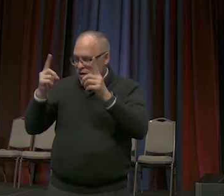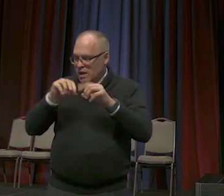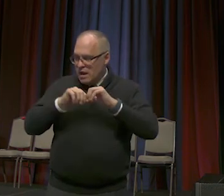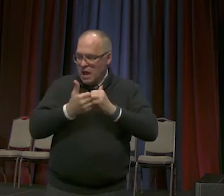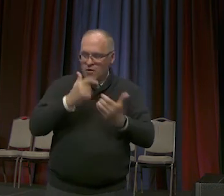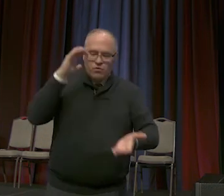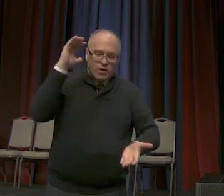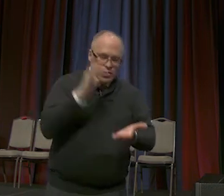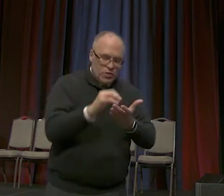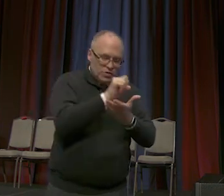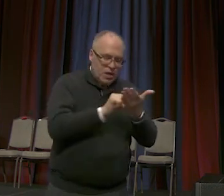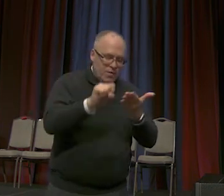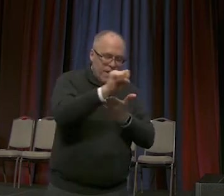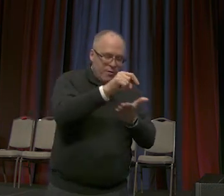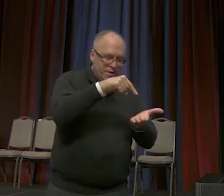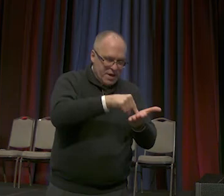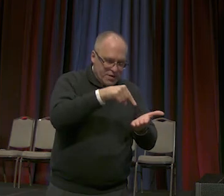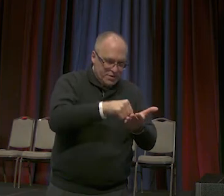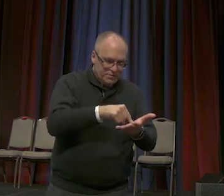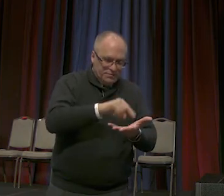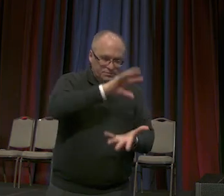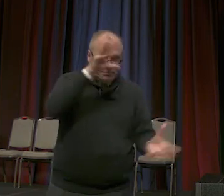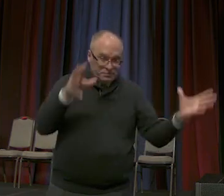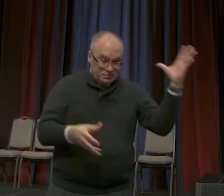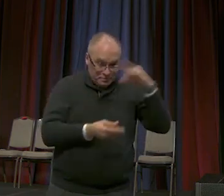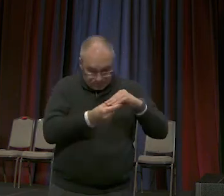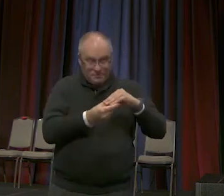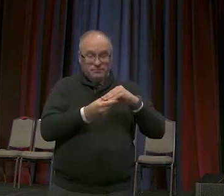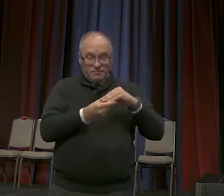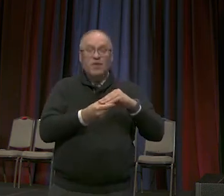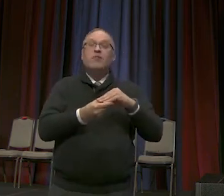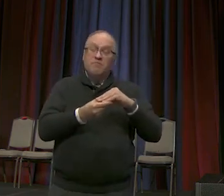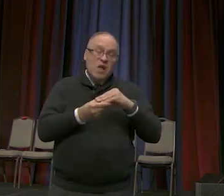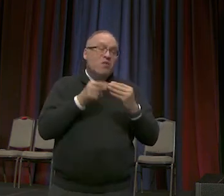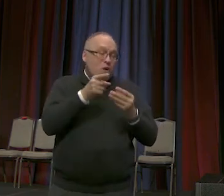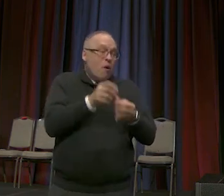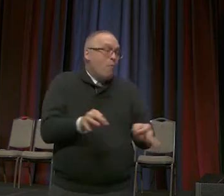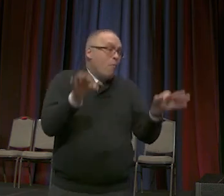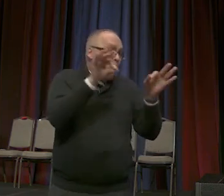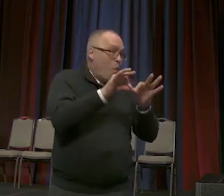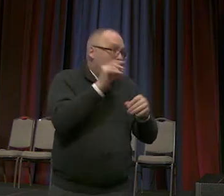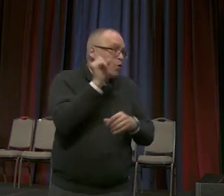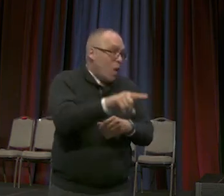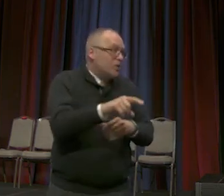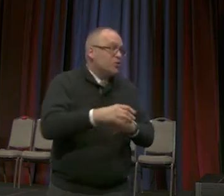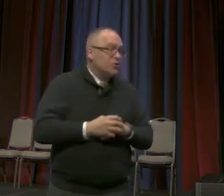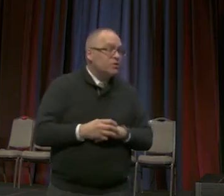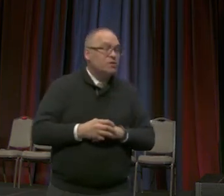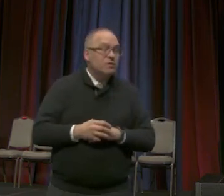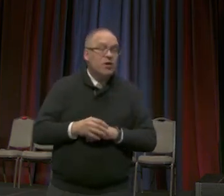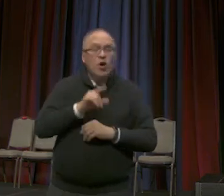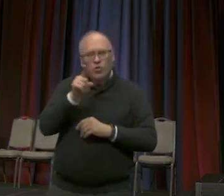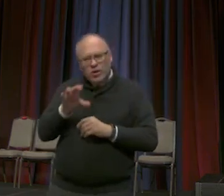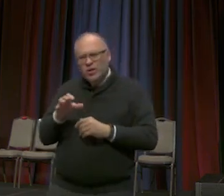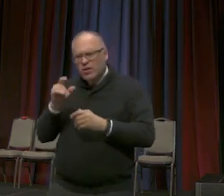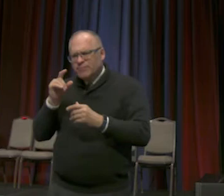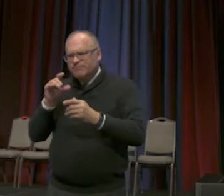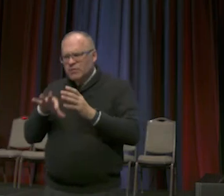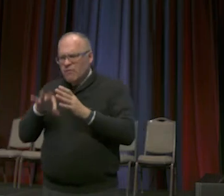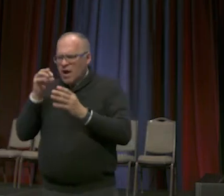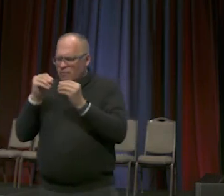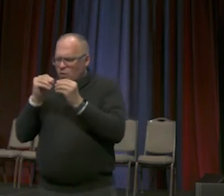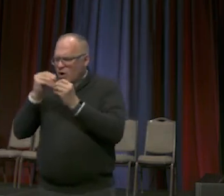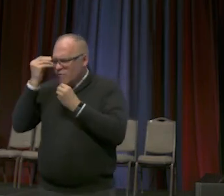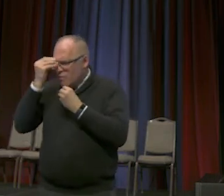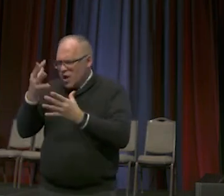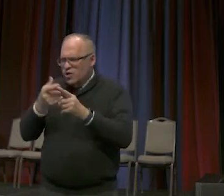debt. All of these questions are important, and you can find information about them as part of the larger